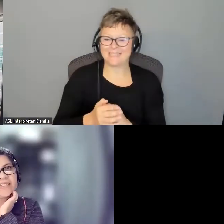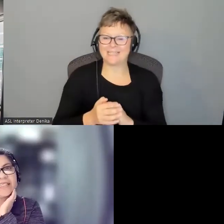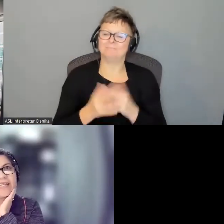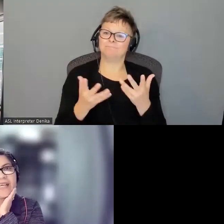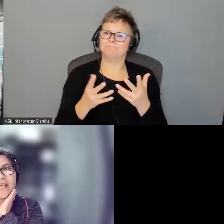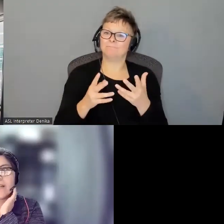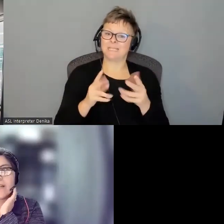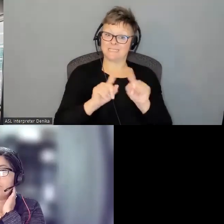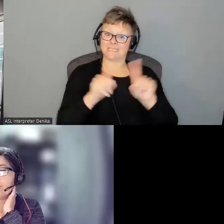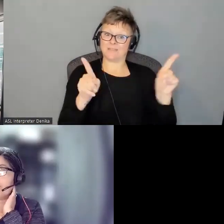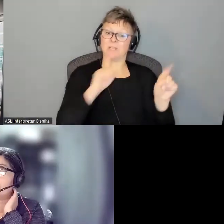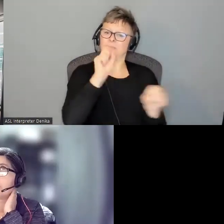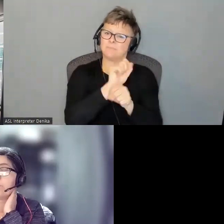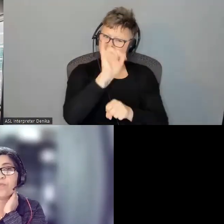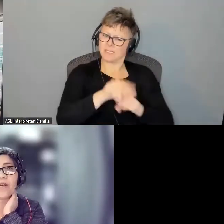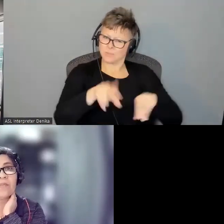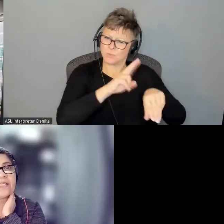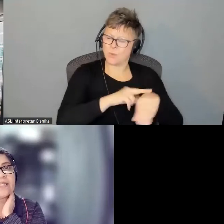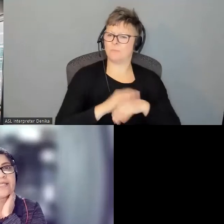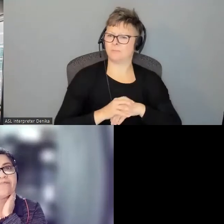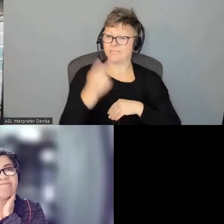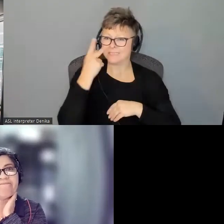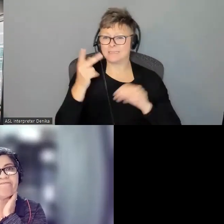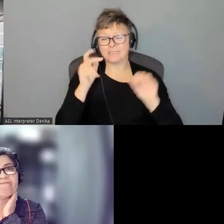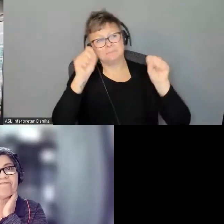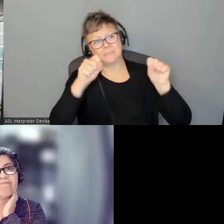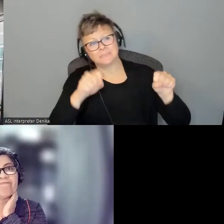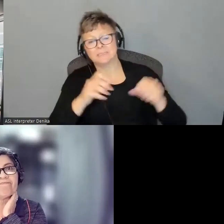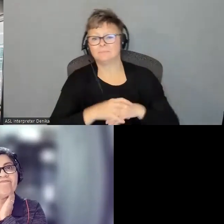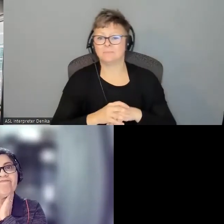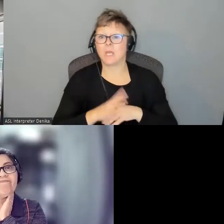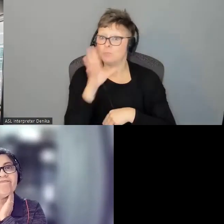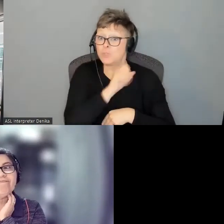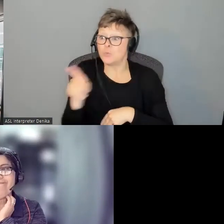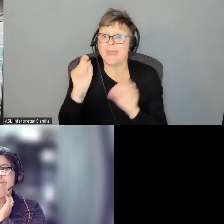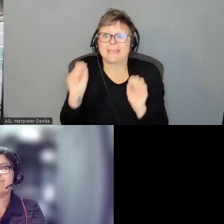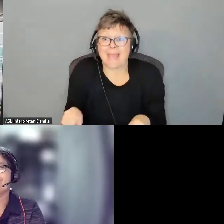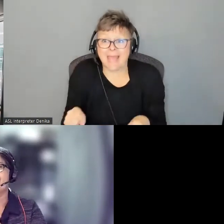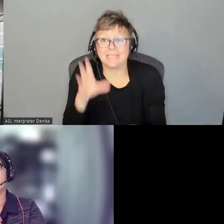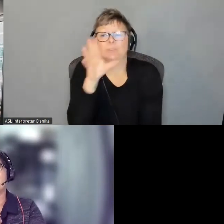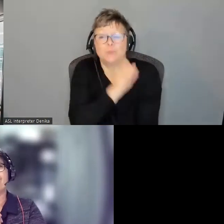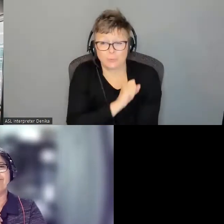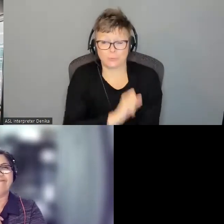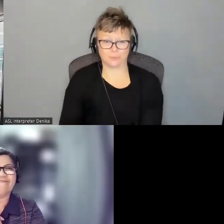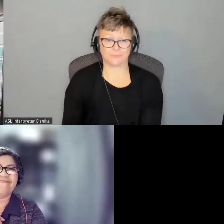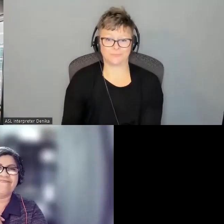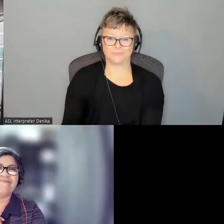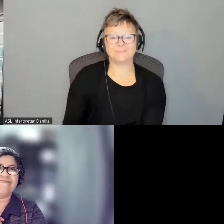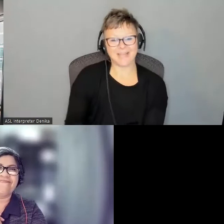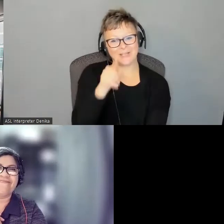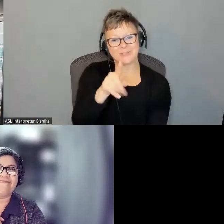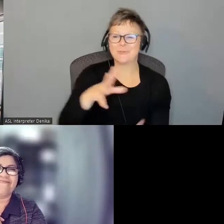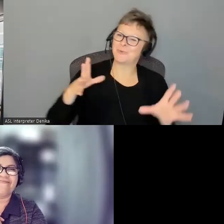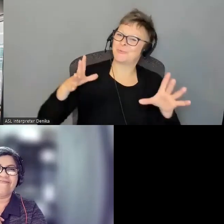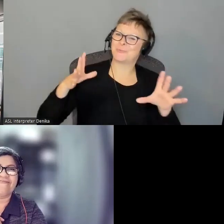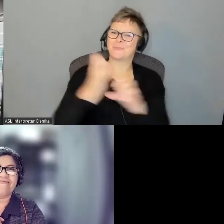ability, and presume competence. Excellent. You win the prize for